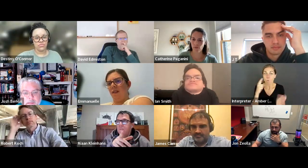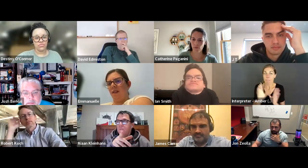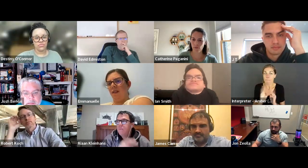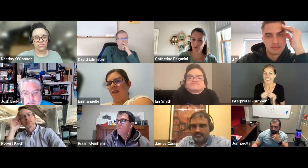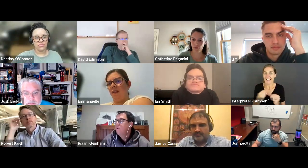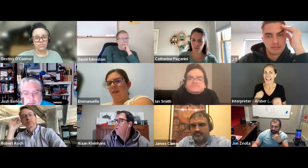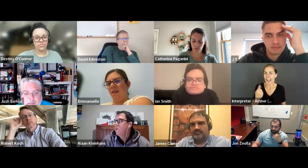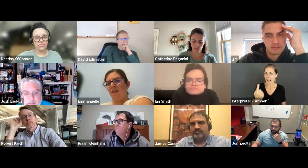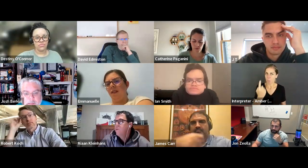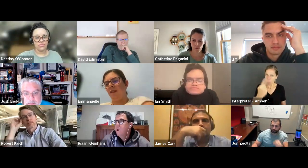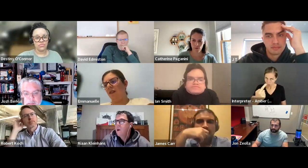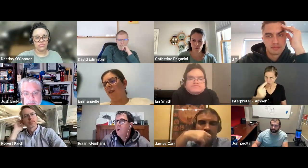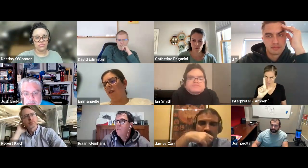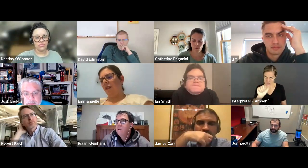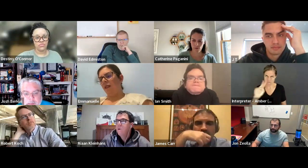a